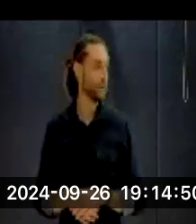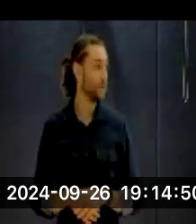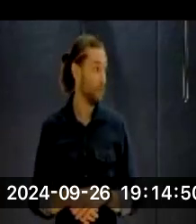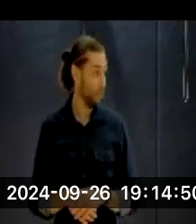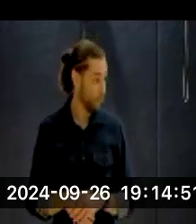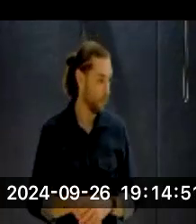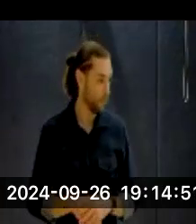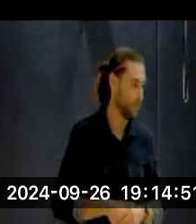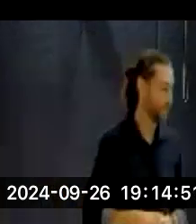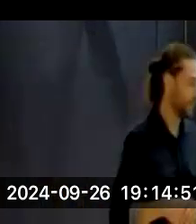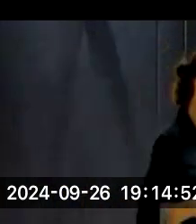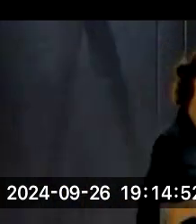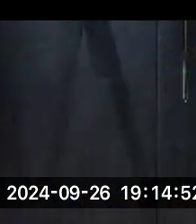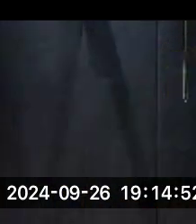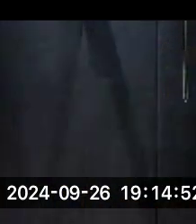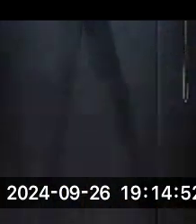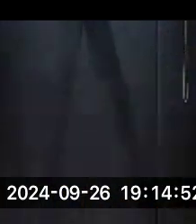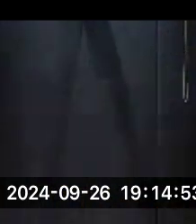Next, Monica.